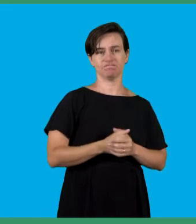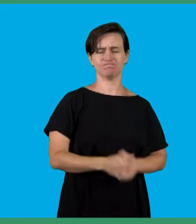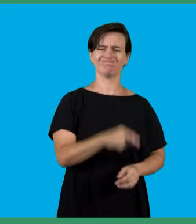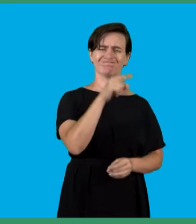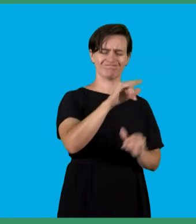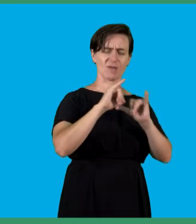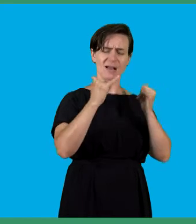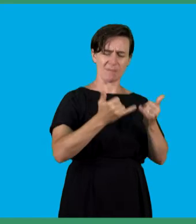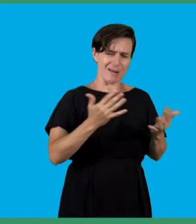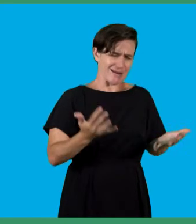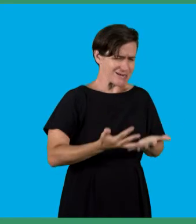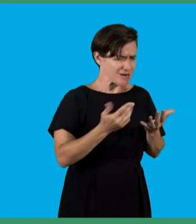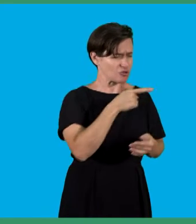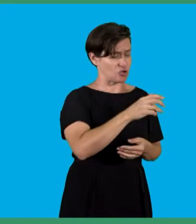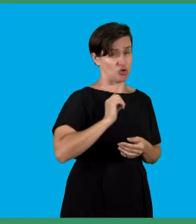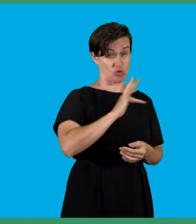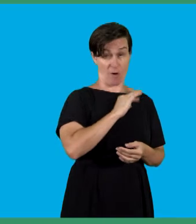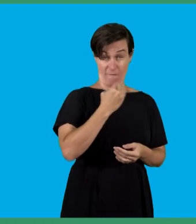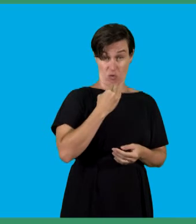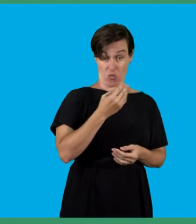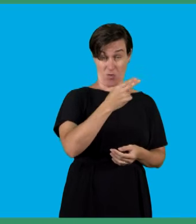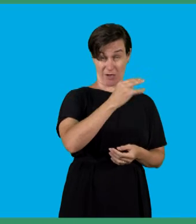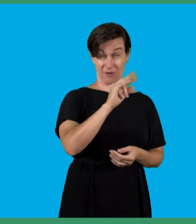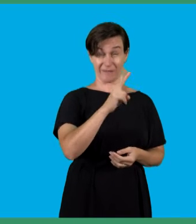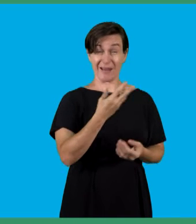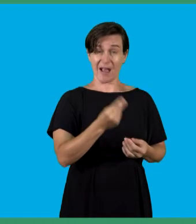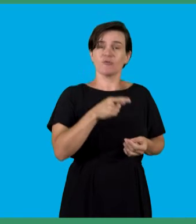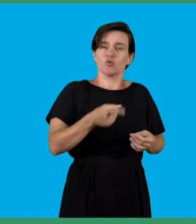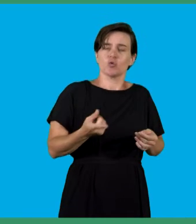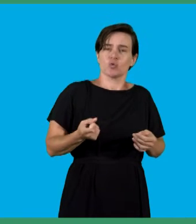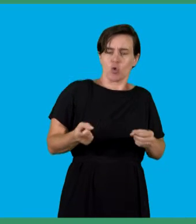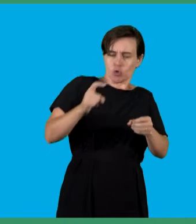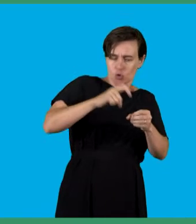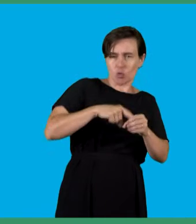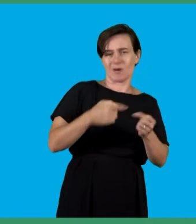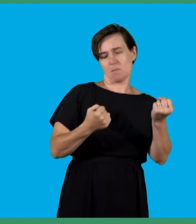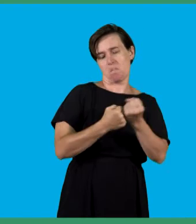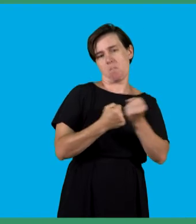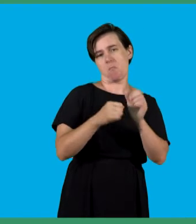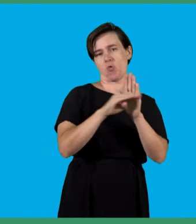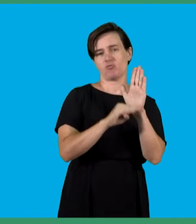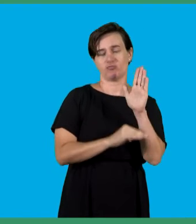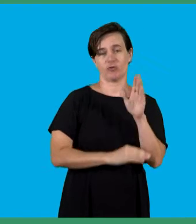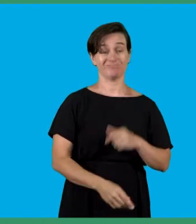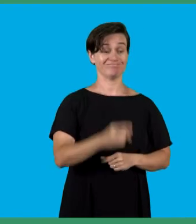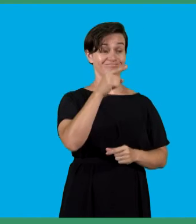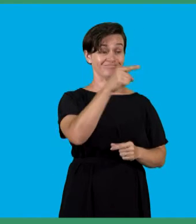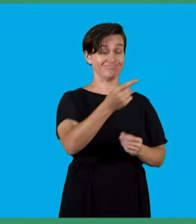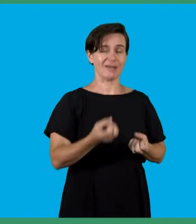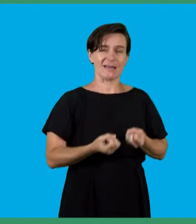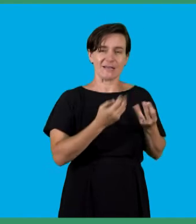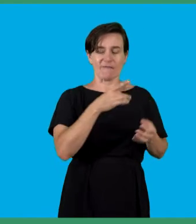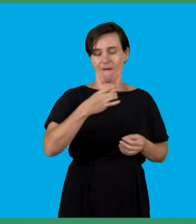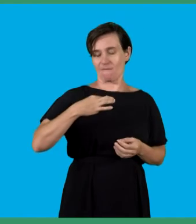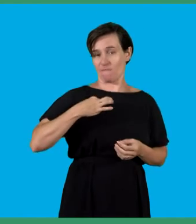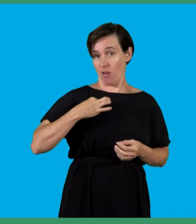RM encourages them to join an HIV or AIDS support program. RM also offers voluntary